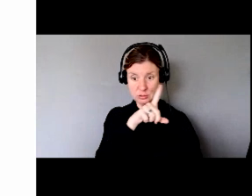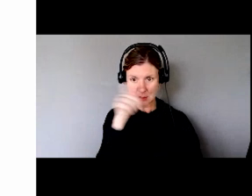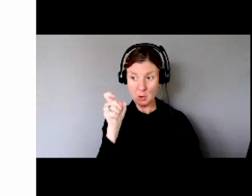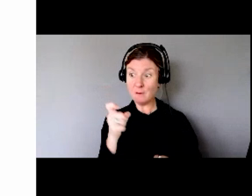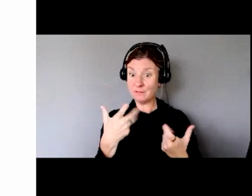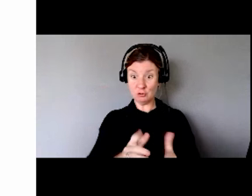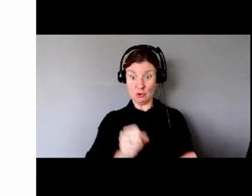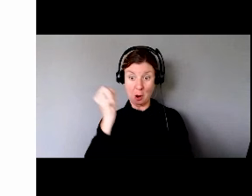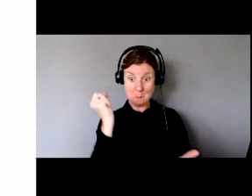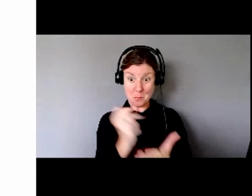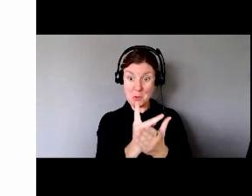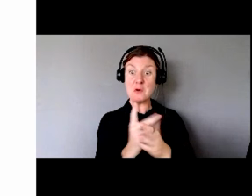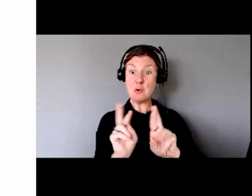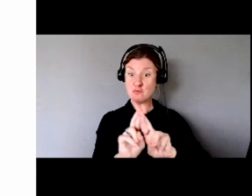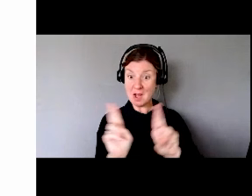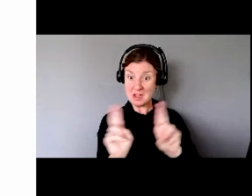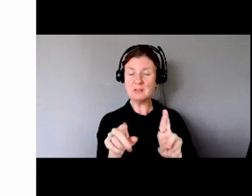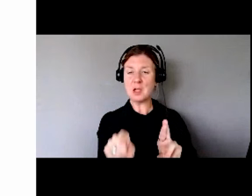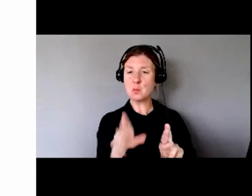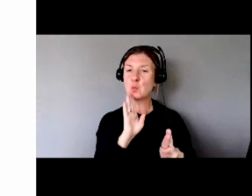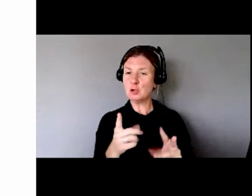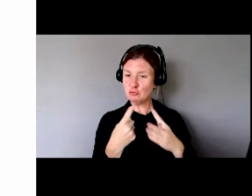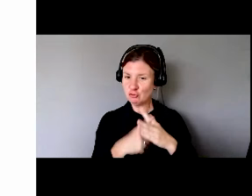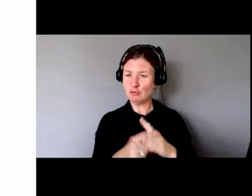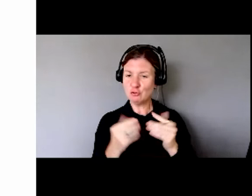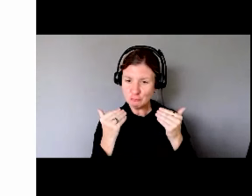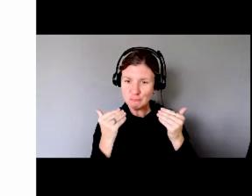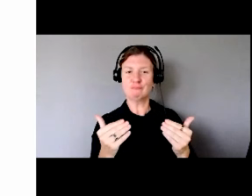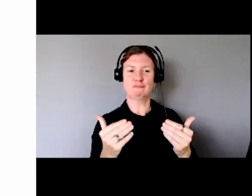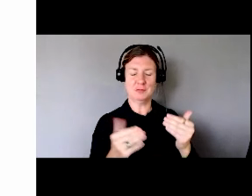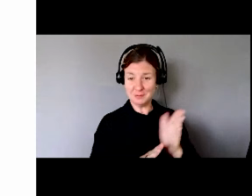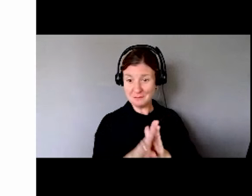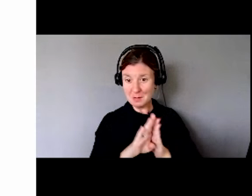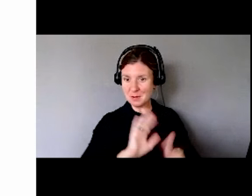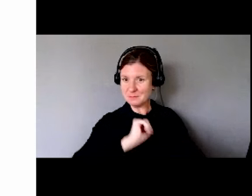artists can begin making their work and installing it at the site.